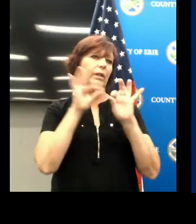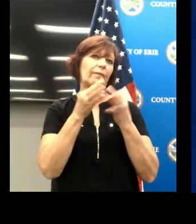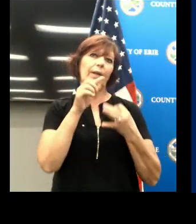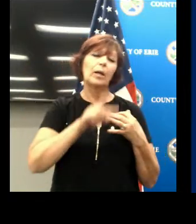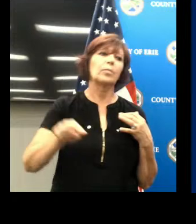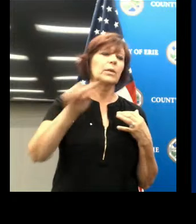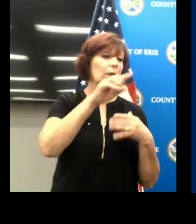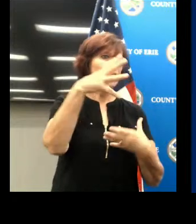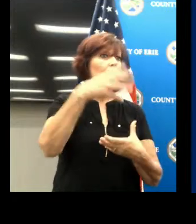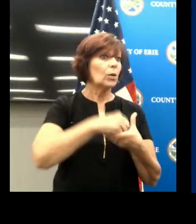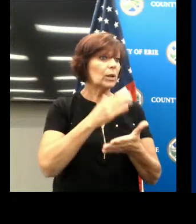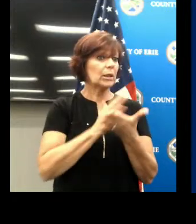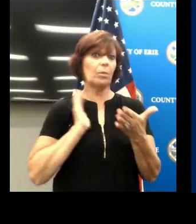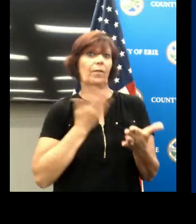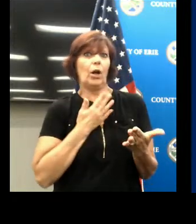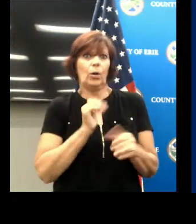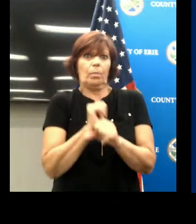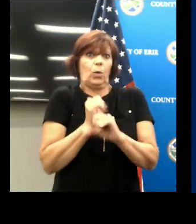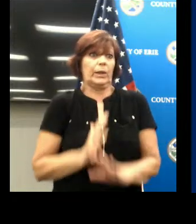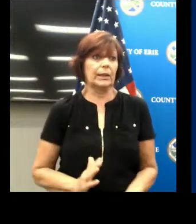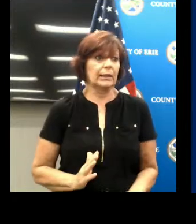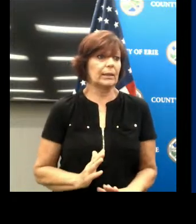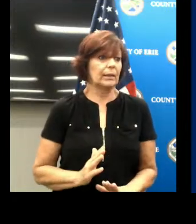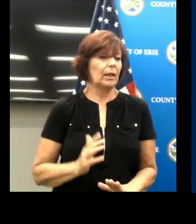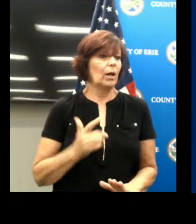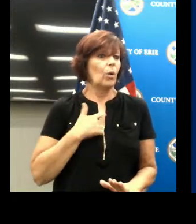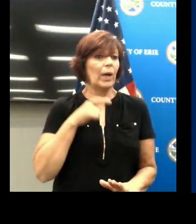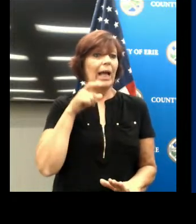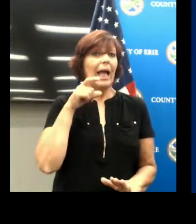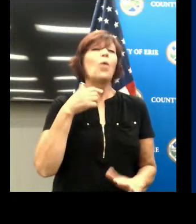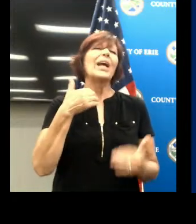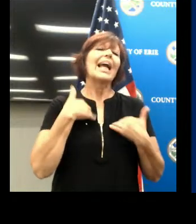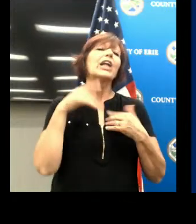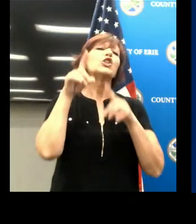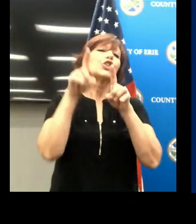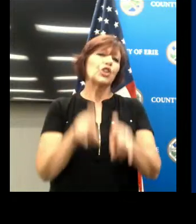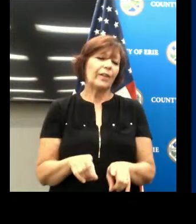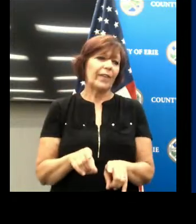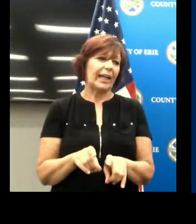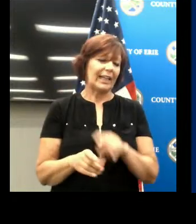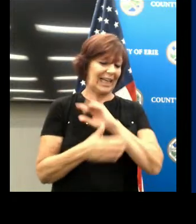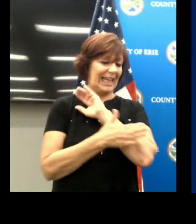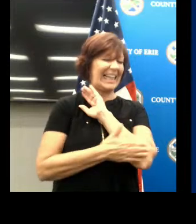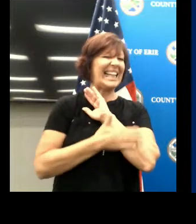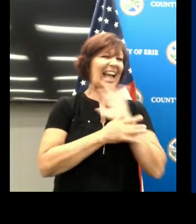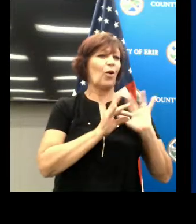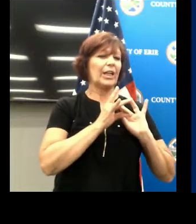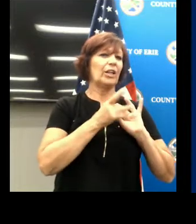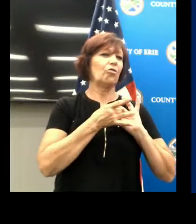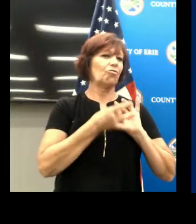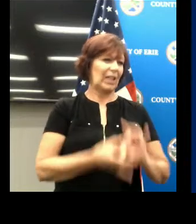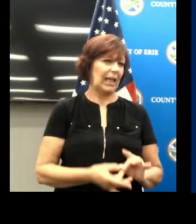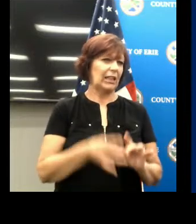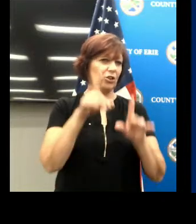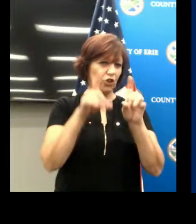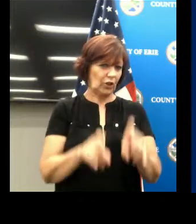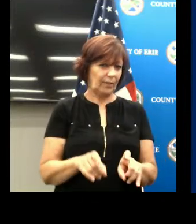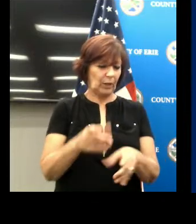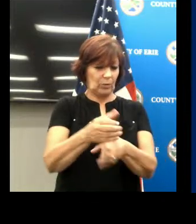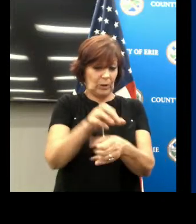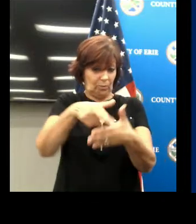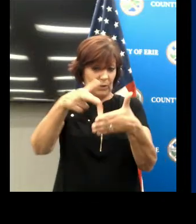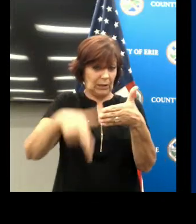there, including some of our own employees, in which we actually had a survey that was a county-related survey that we received the results